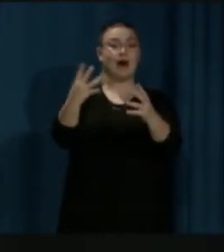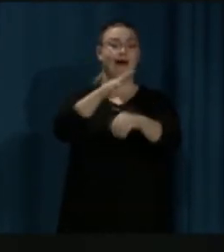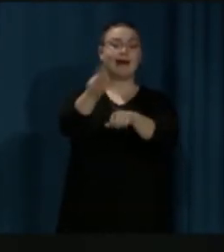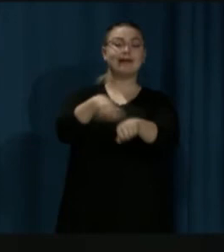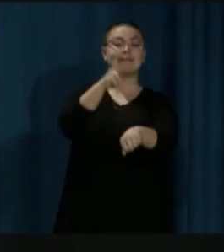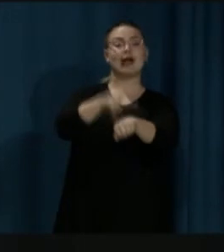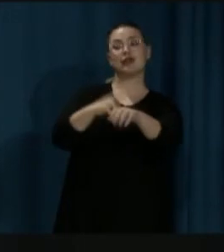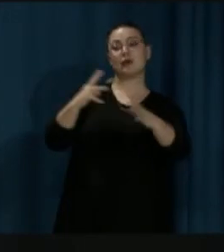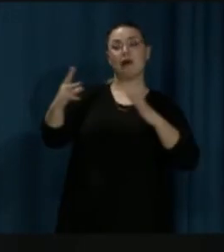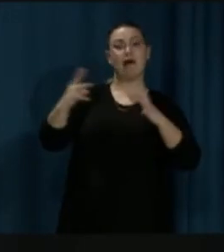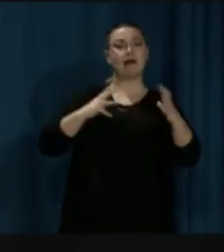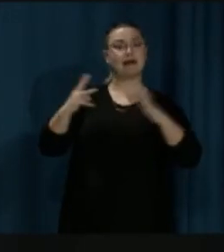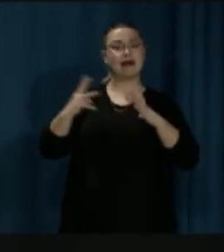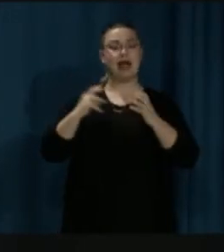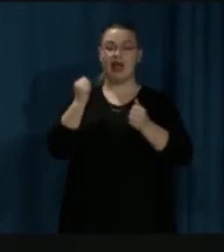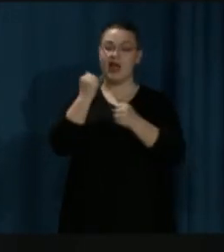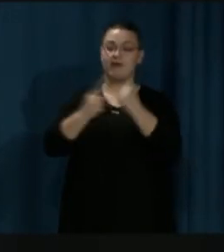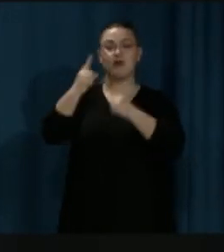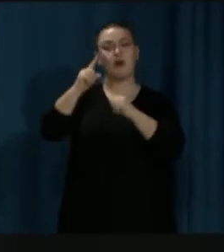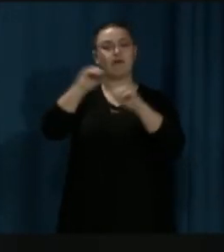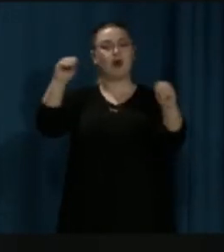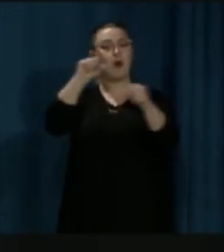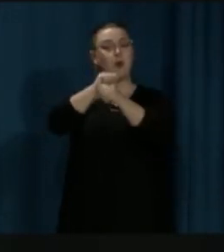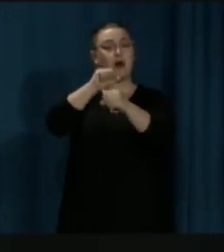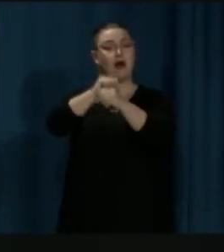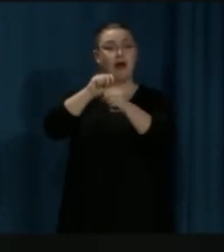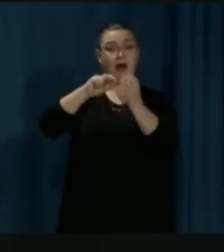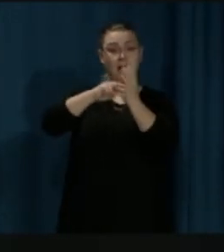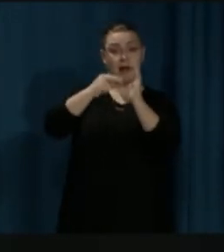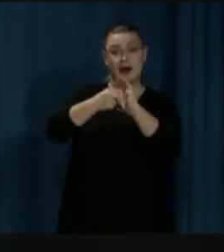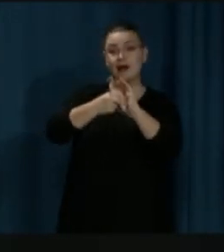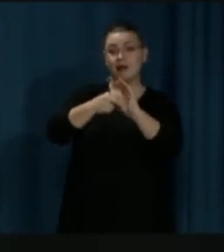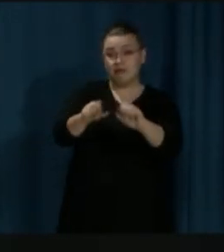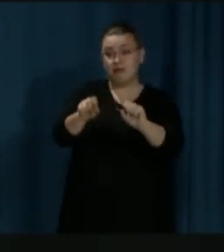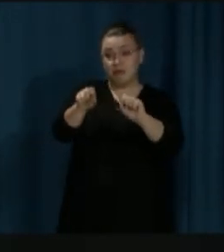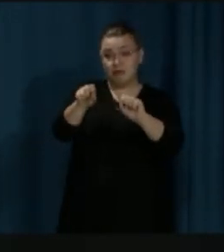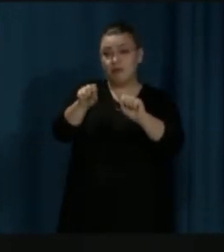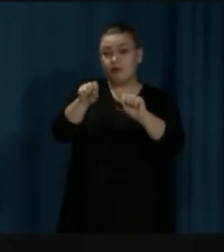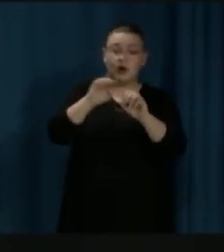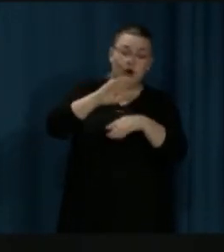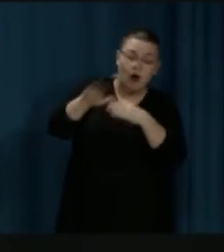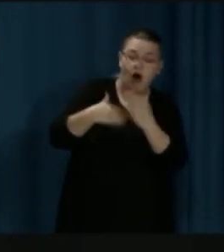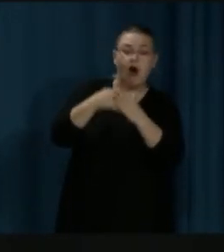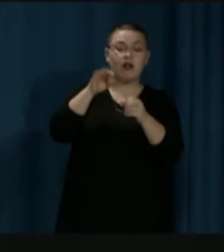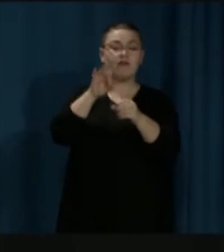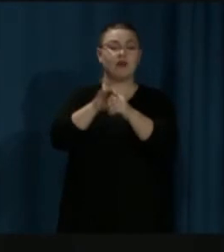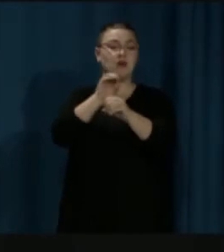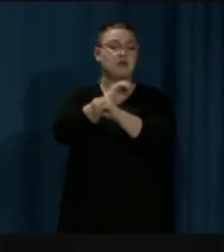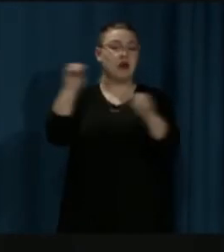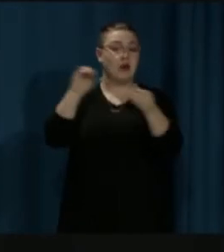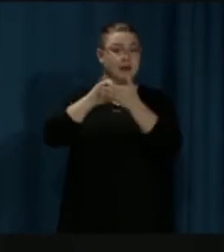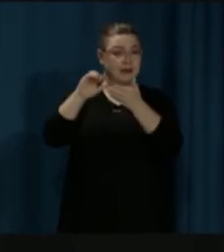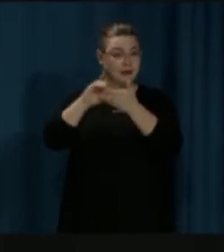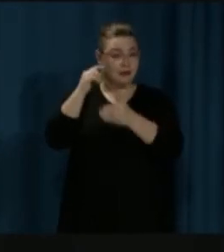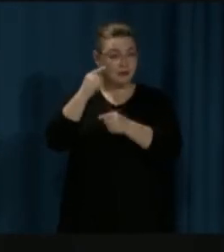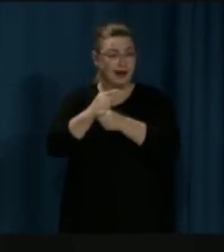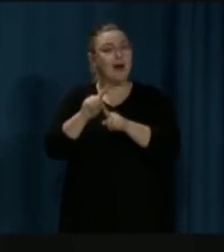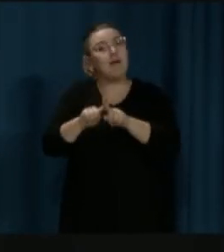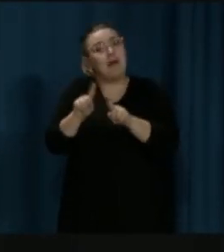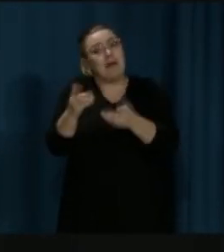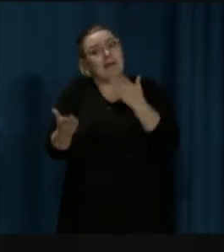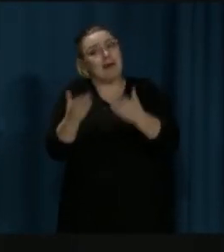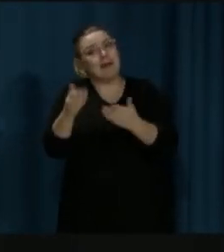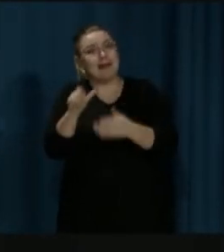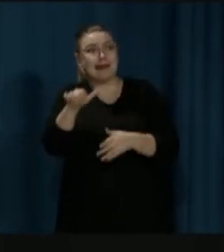problems and everybody be available. But maybe that's not a great solution either. Are there other ideas that we're not thinking about that you could suggest